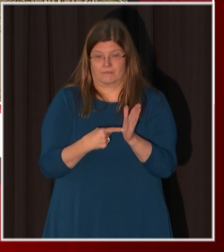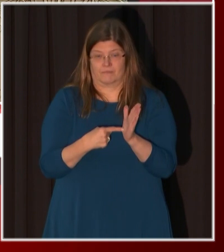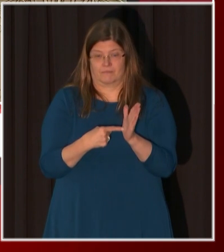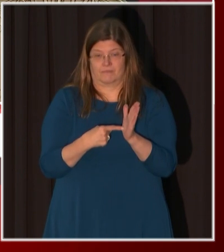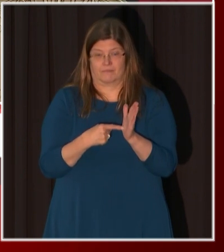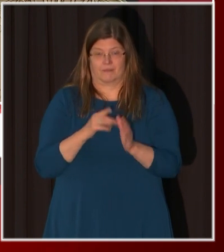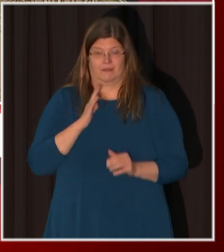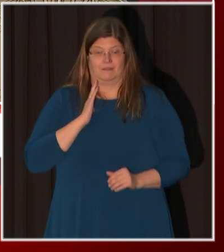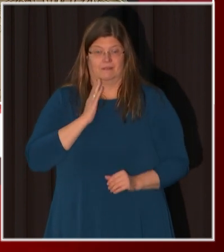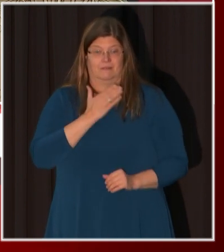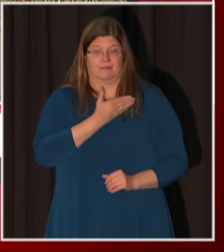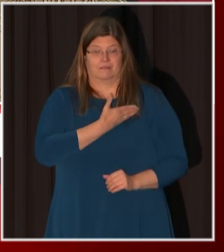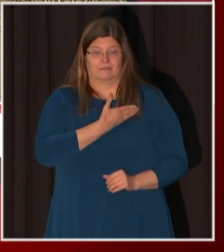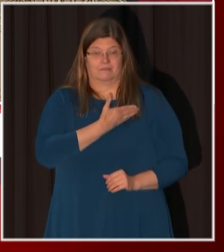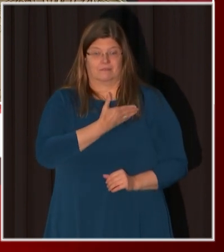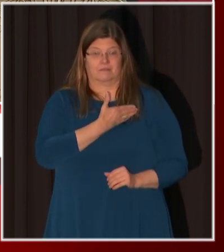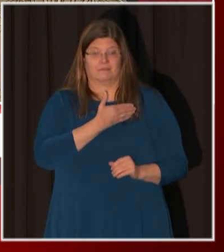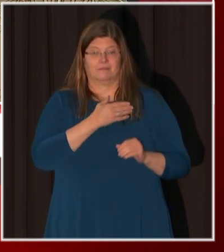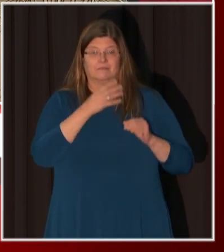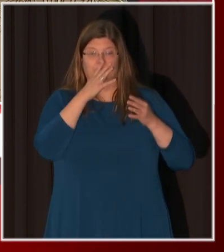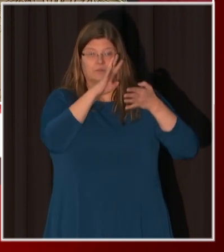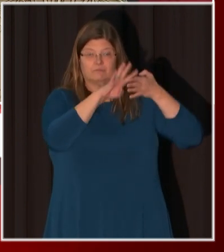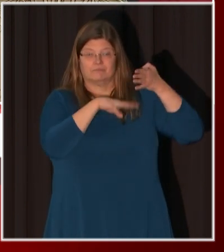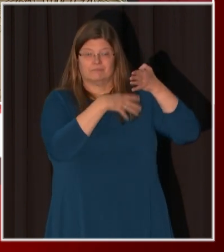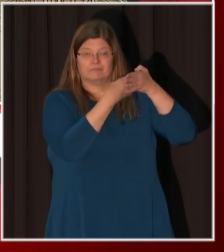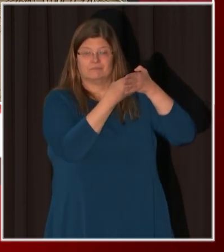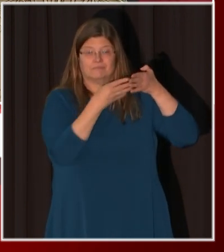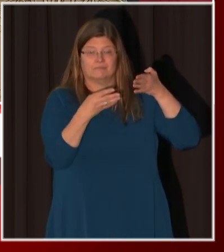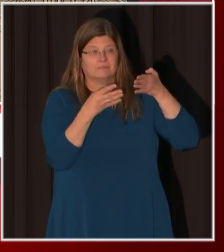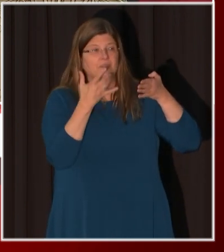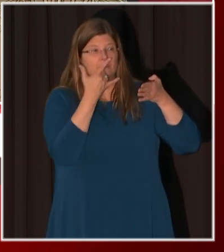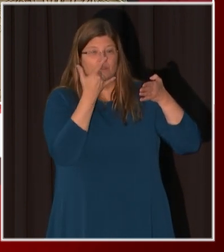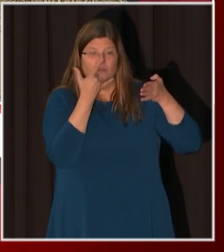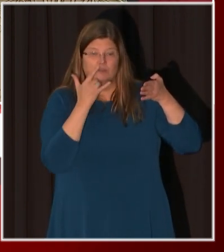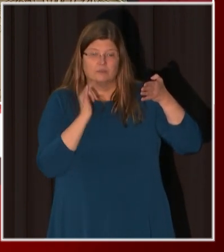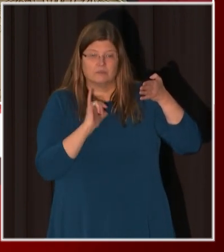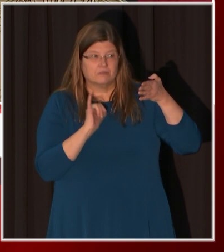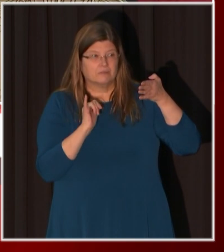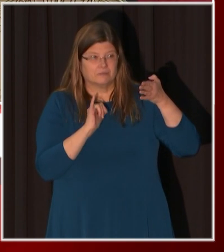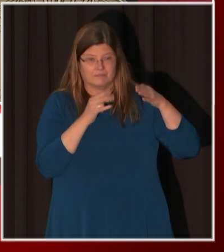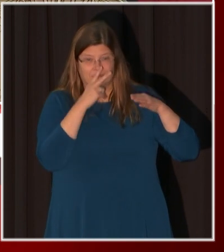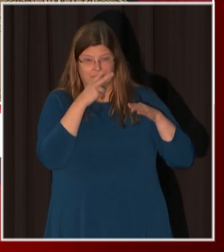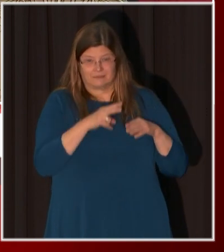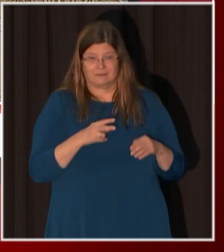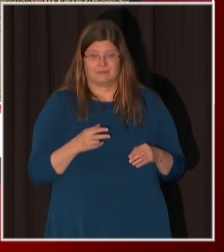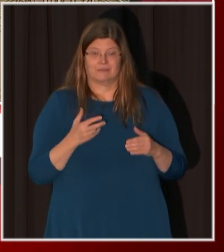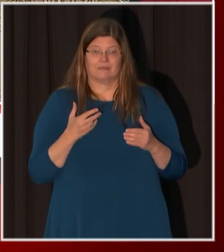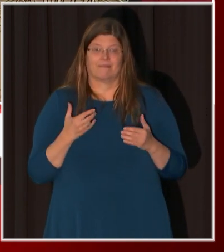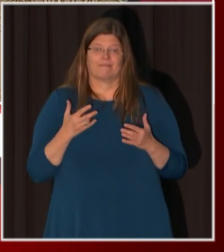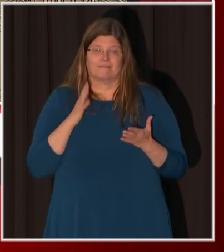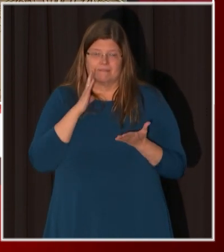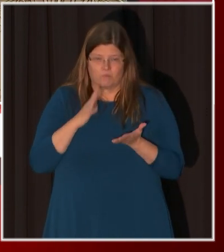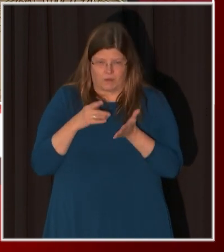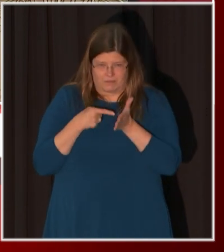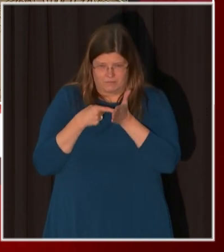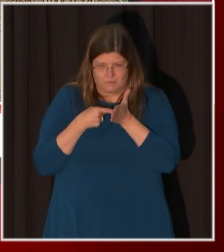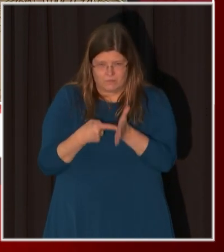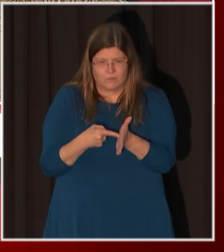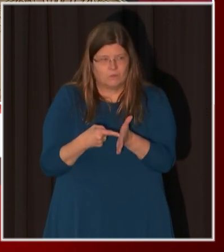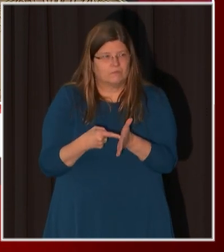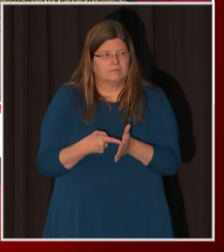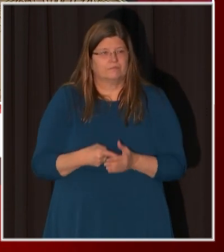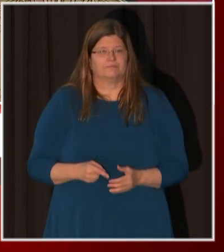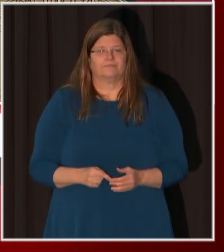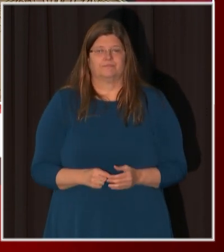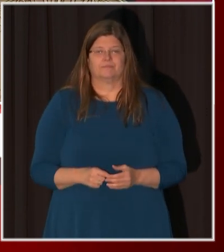in terms of positive cases, and also show you the